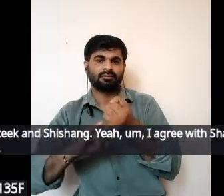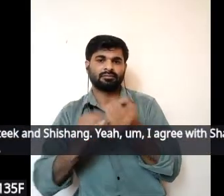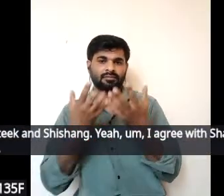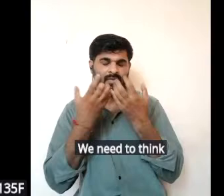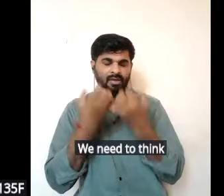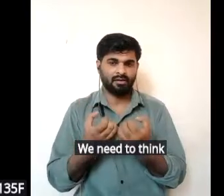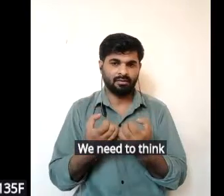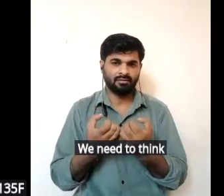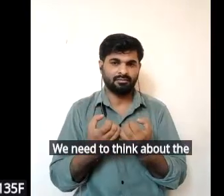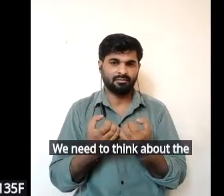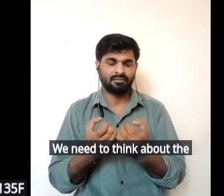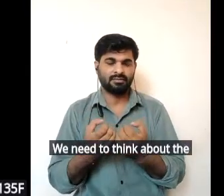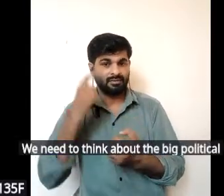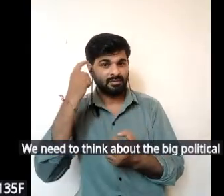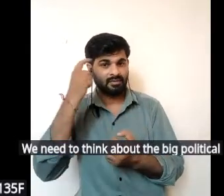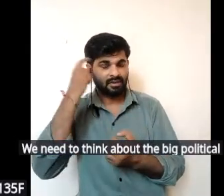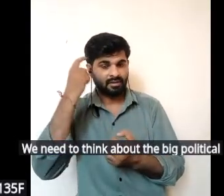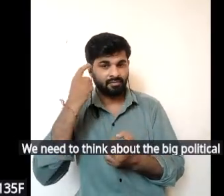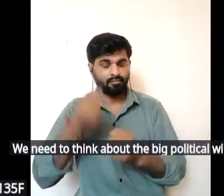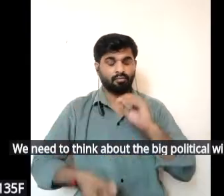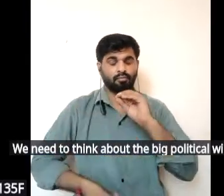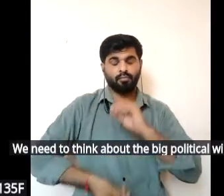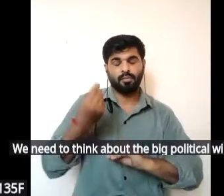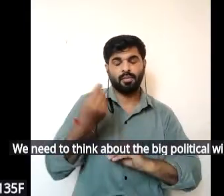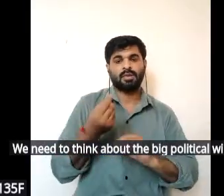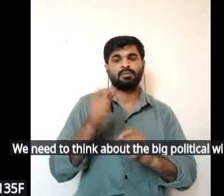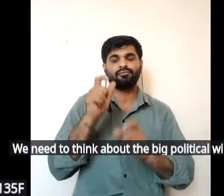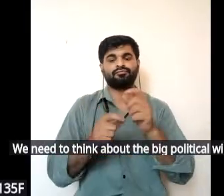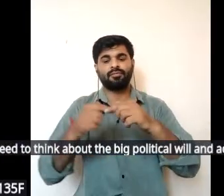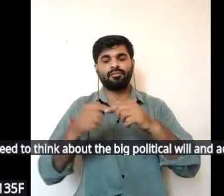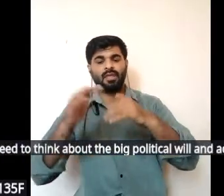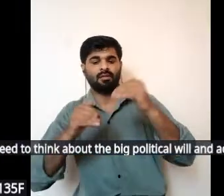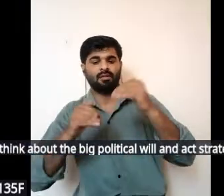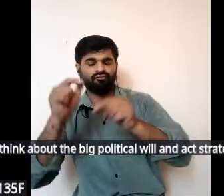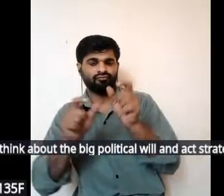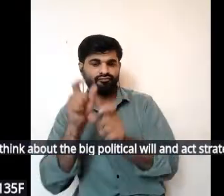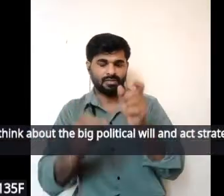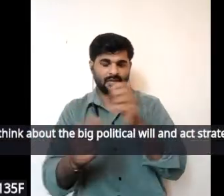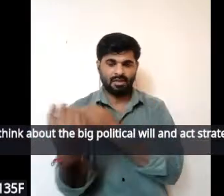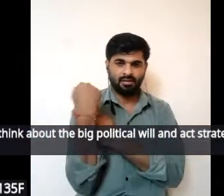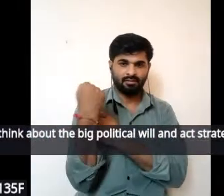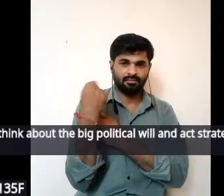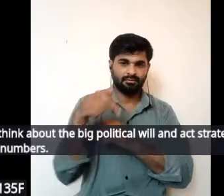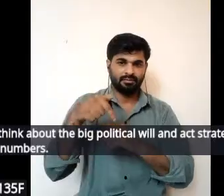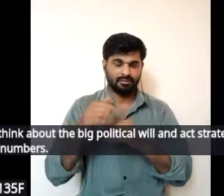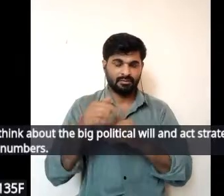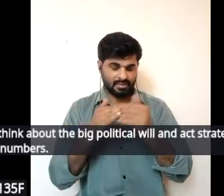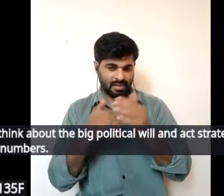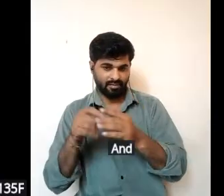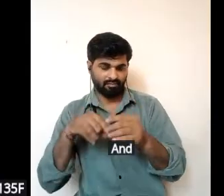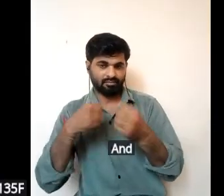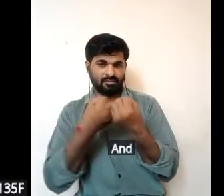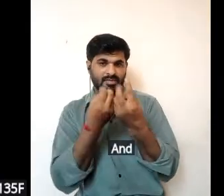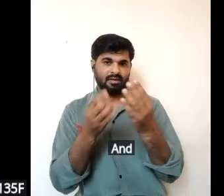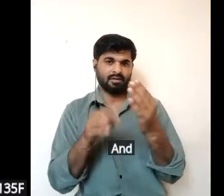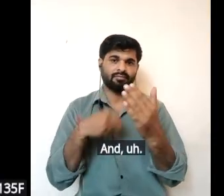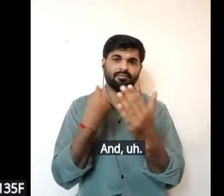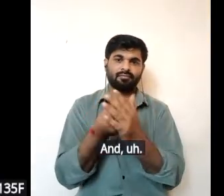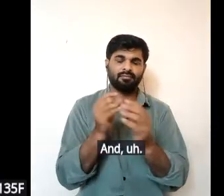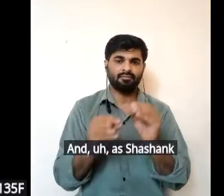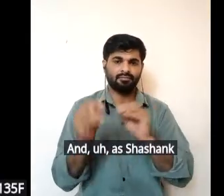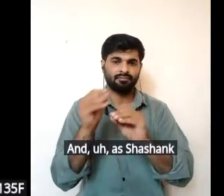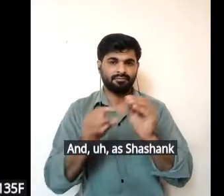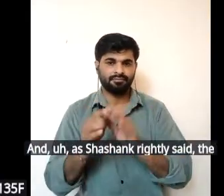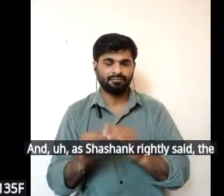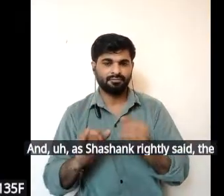think about the big political will and act strategically towards tapping our numbers. And as Shashank rightly said,